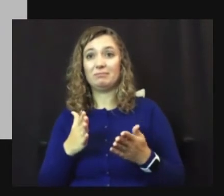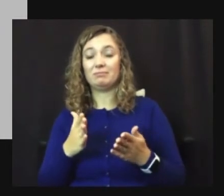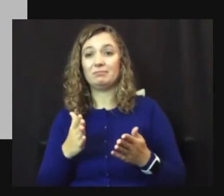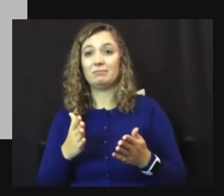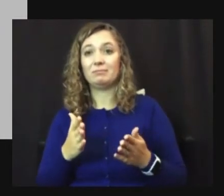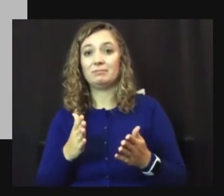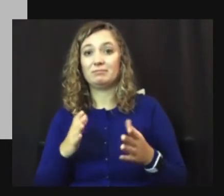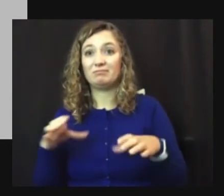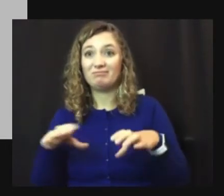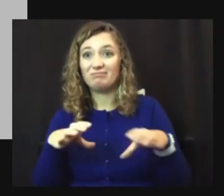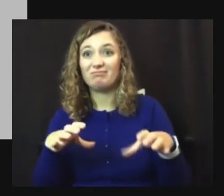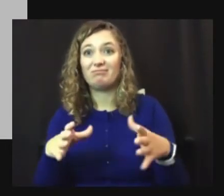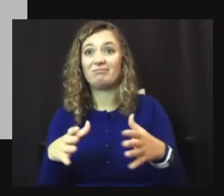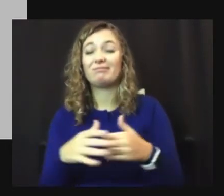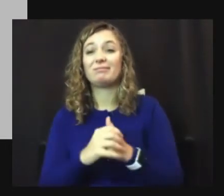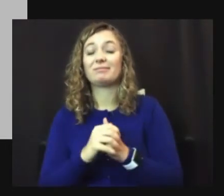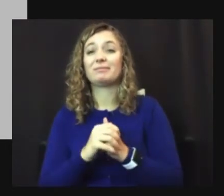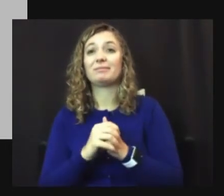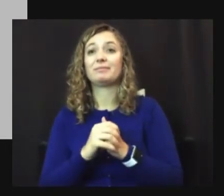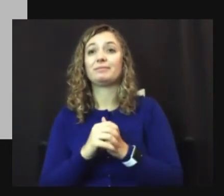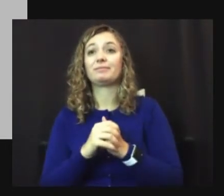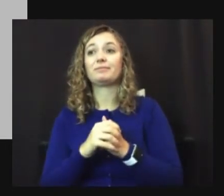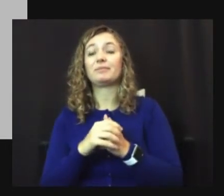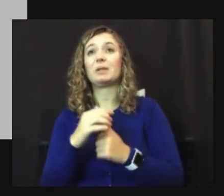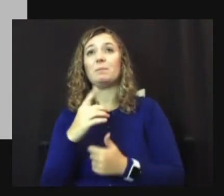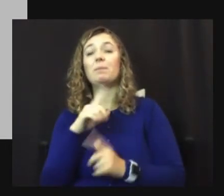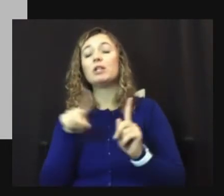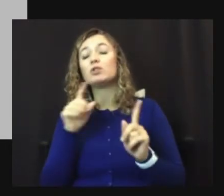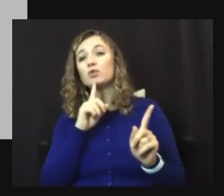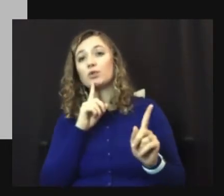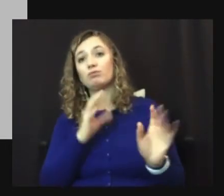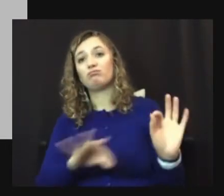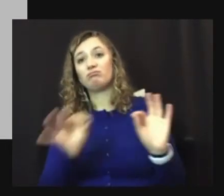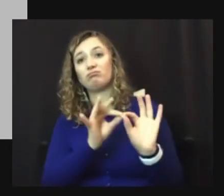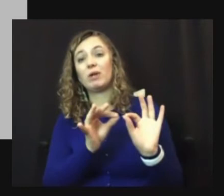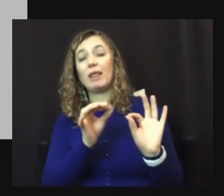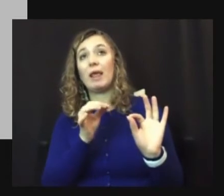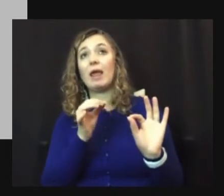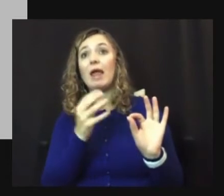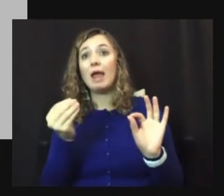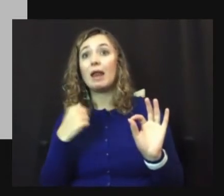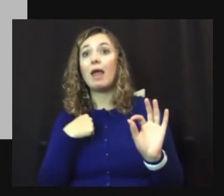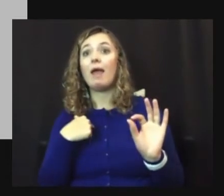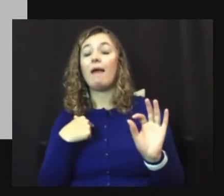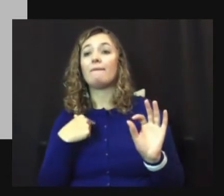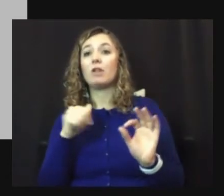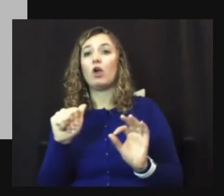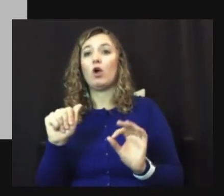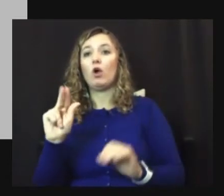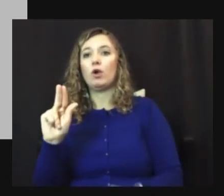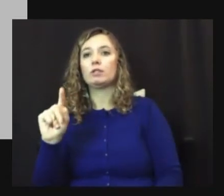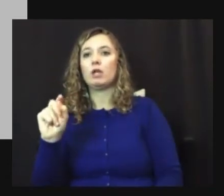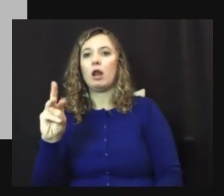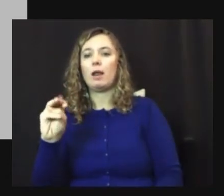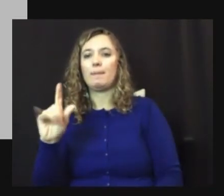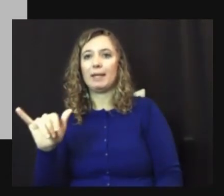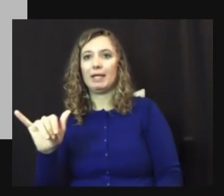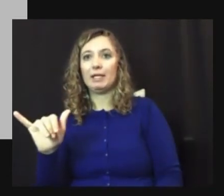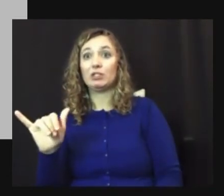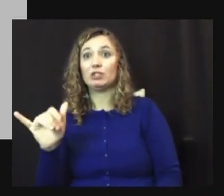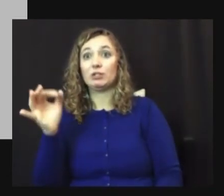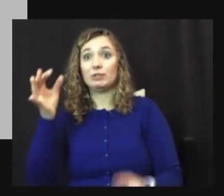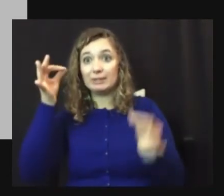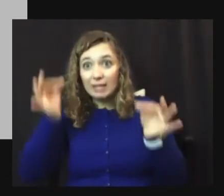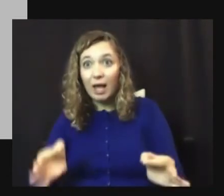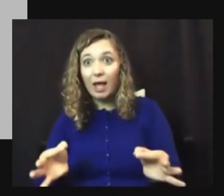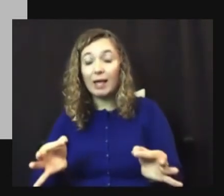is worth it. I have the autonomy to choose to put myself through this. I'm going to have to hibernate for a long time